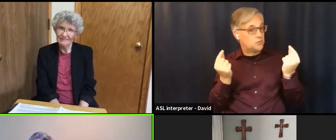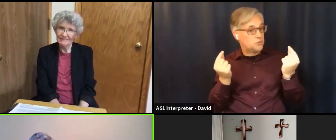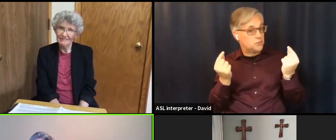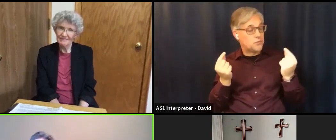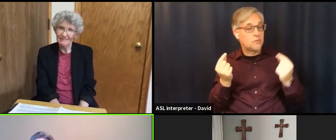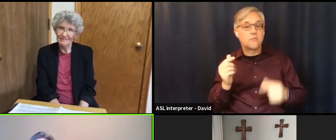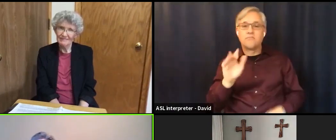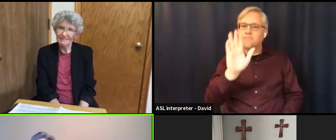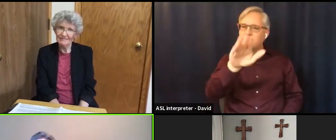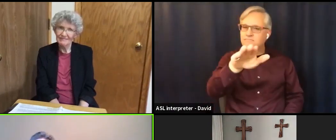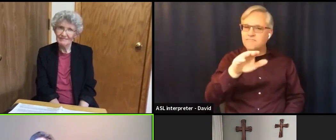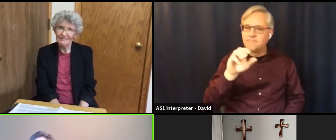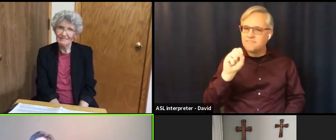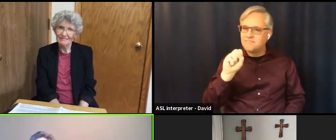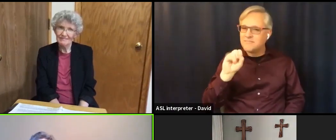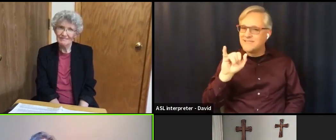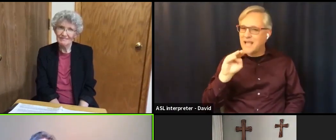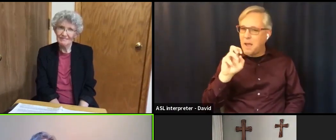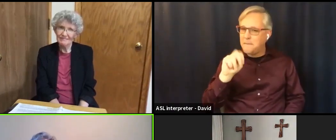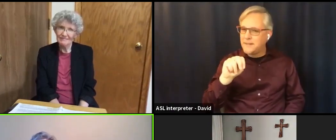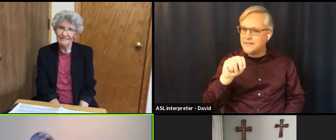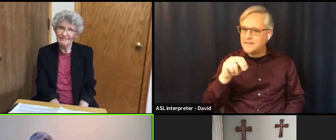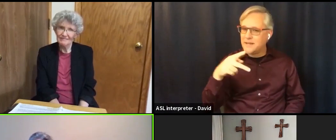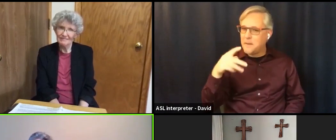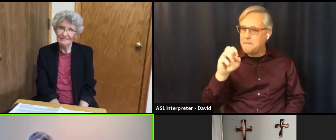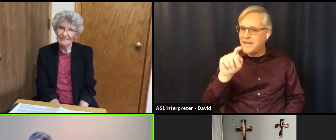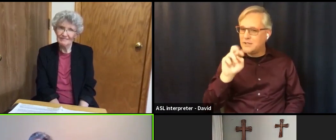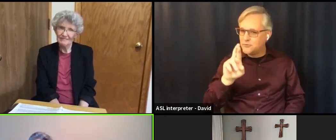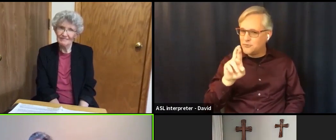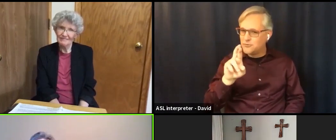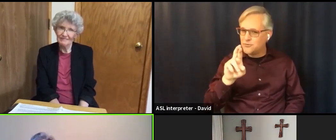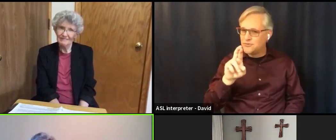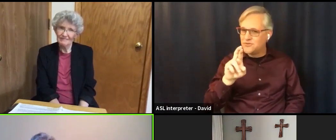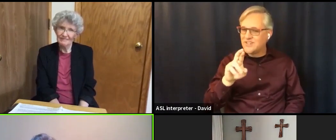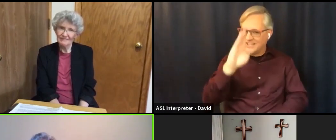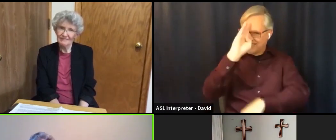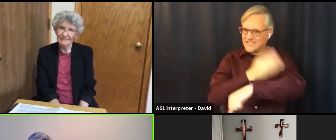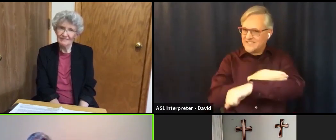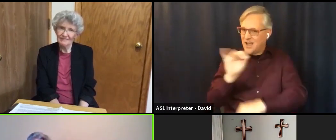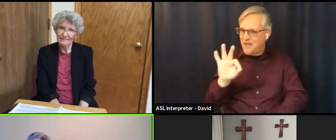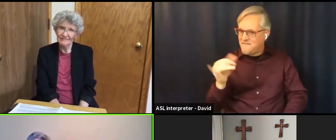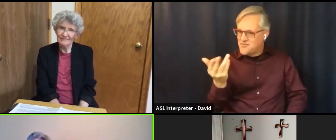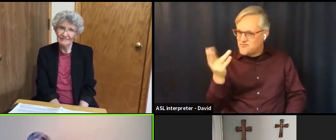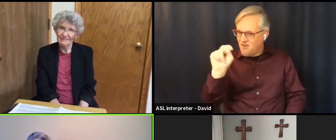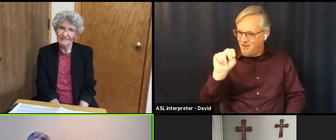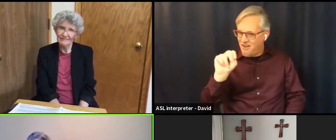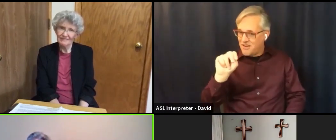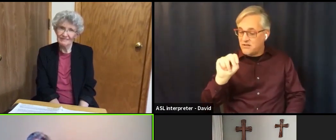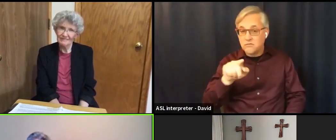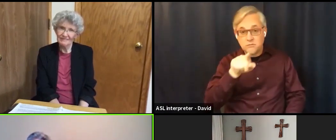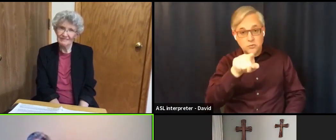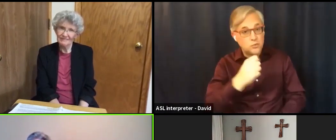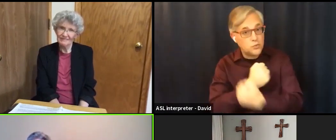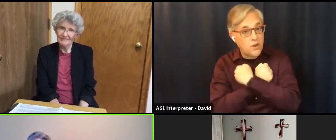Jesus says, Simon Peter, son of John, do you love me?